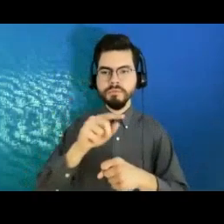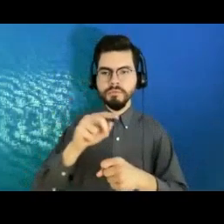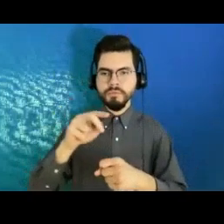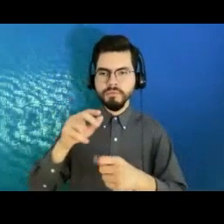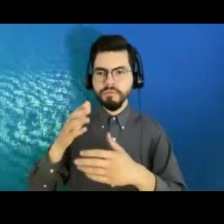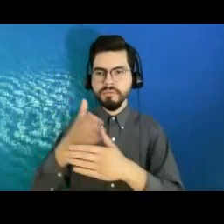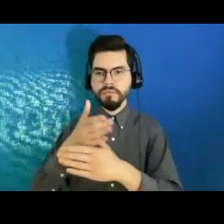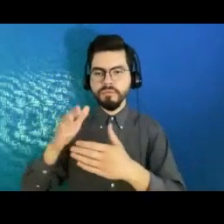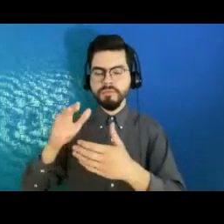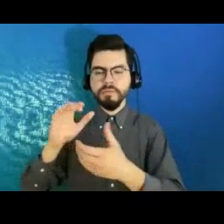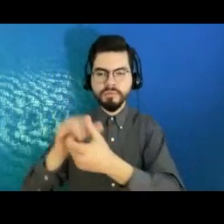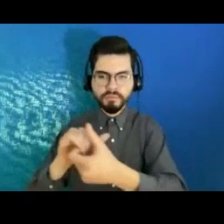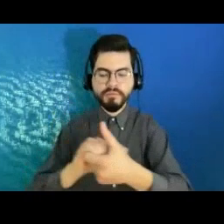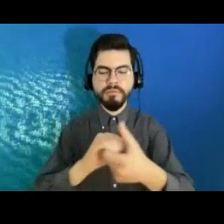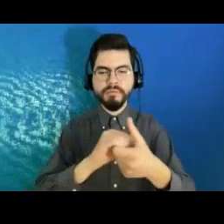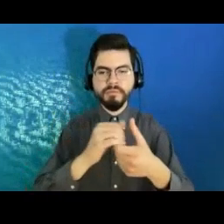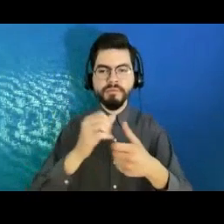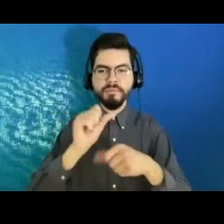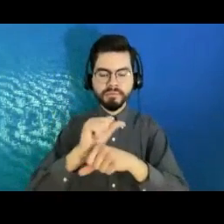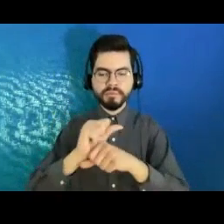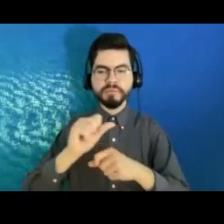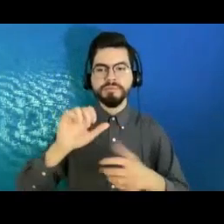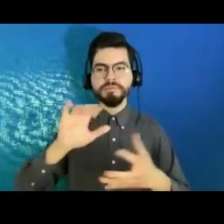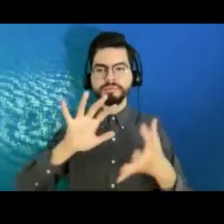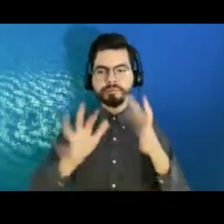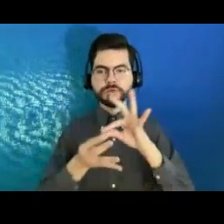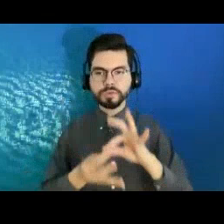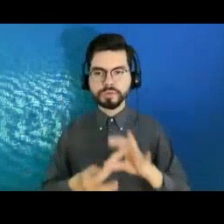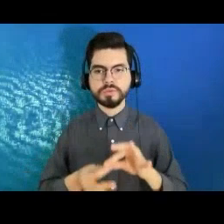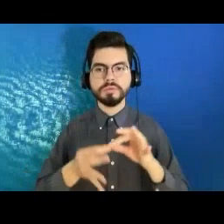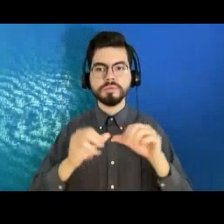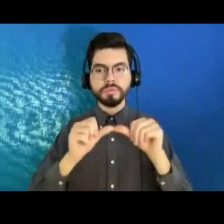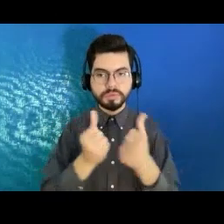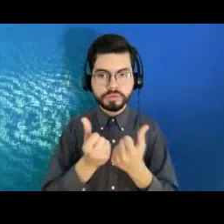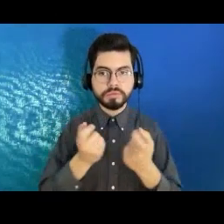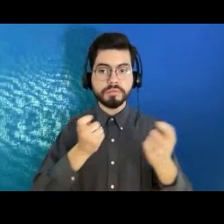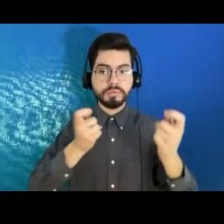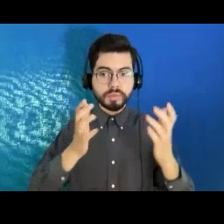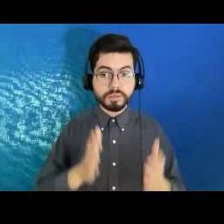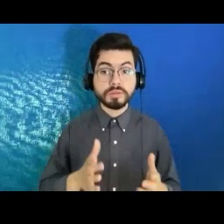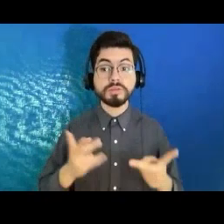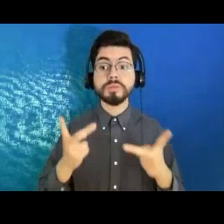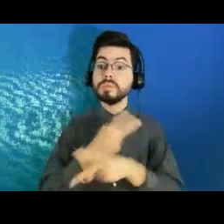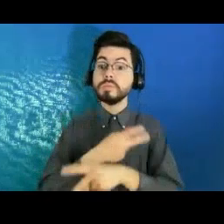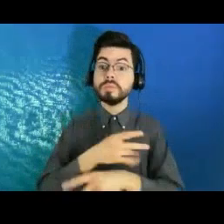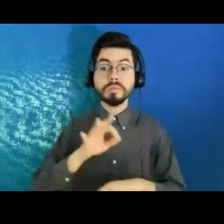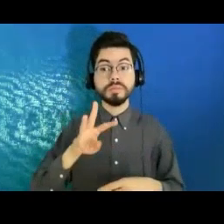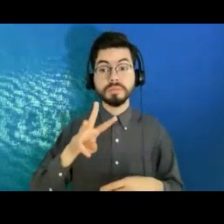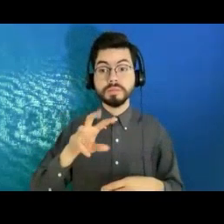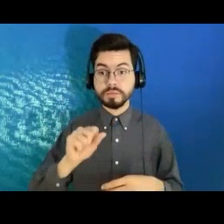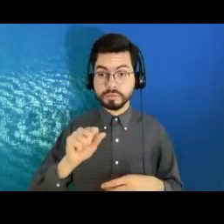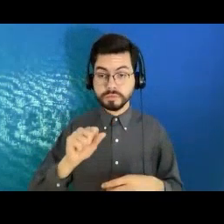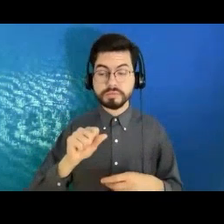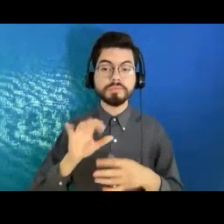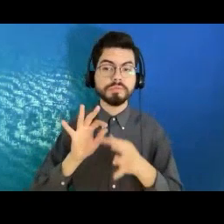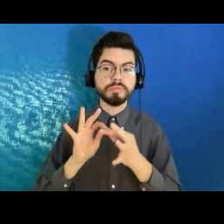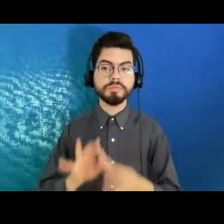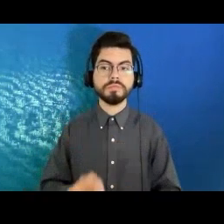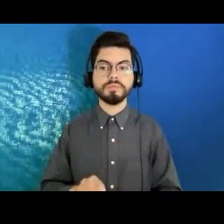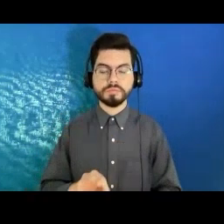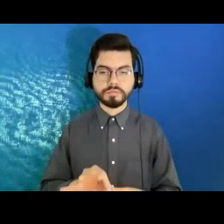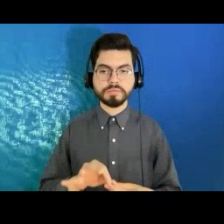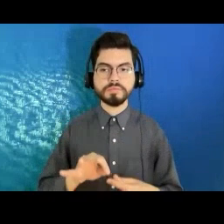with all the ecosystem agency managers and especially Fish and Wildlife Service relative to